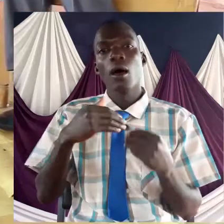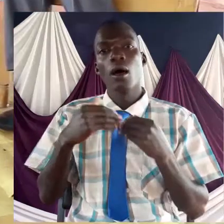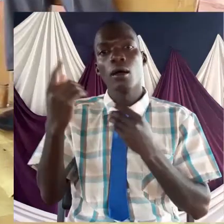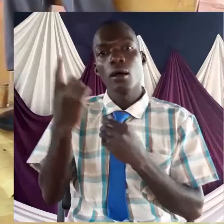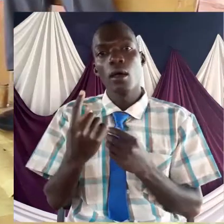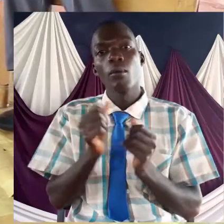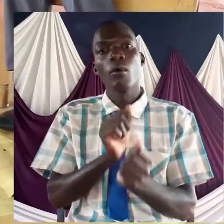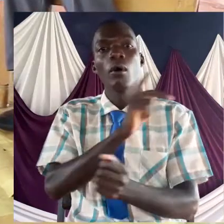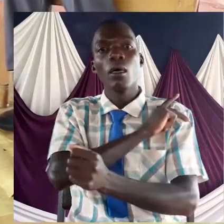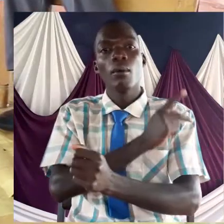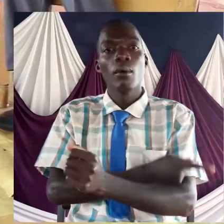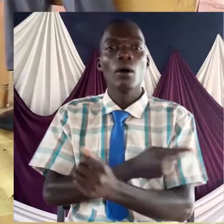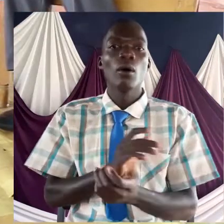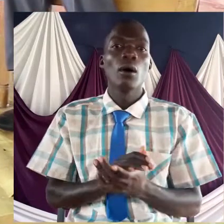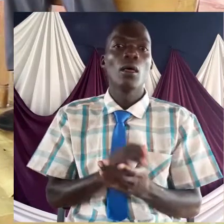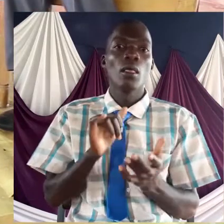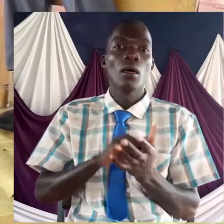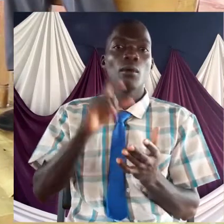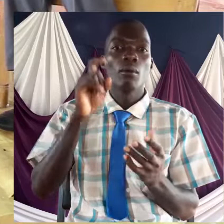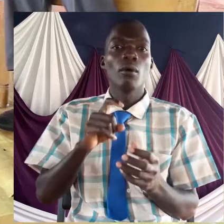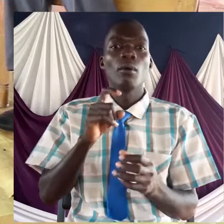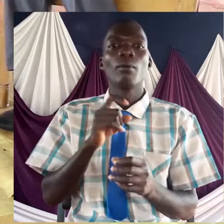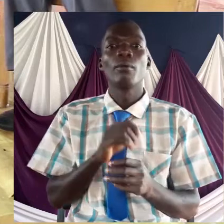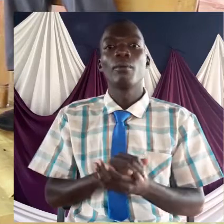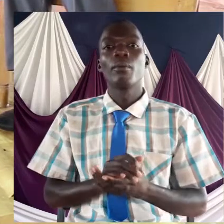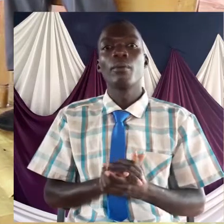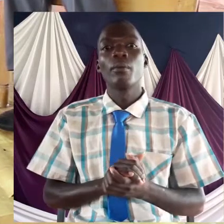power. That was the papal, the pope, mm-hmm,